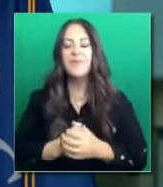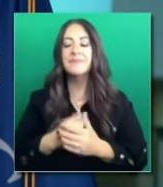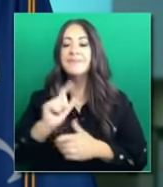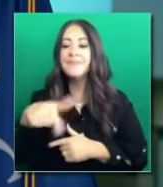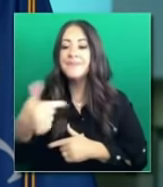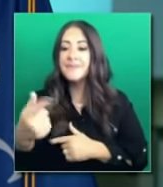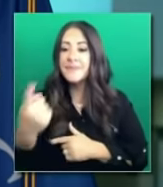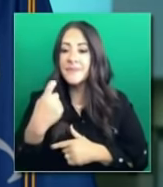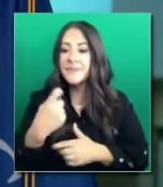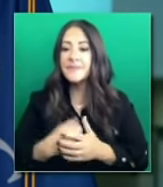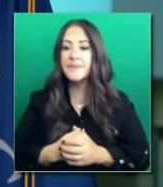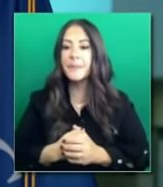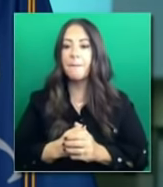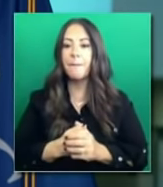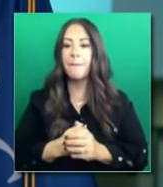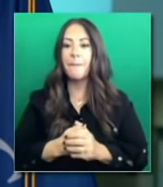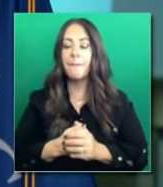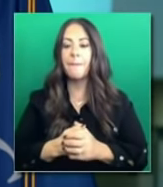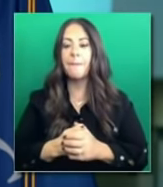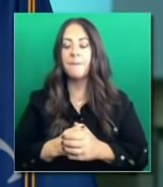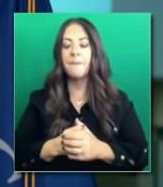Catherine Ho, San Francisco Chronicle.